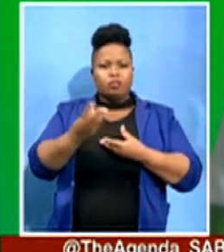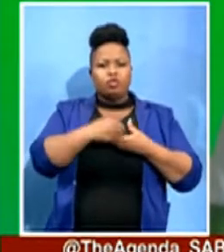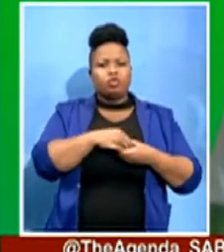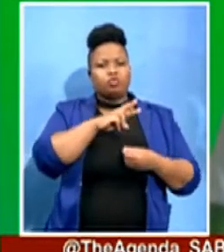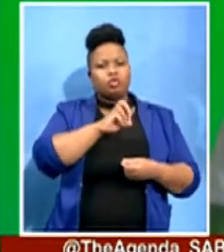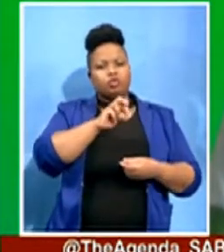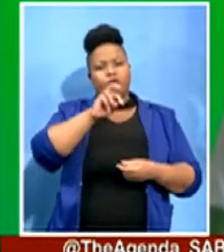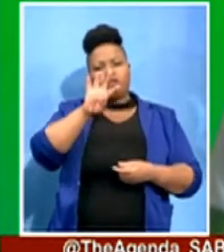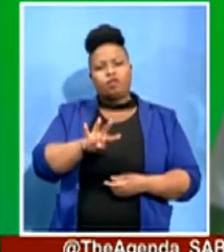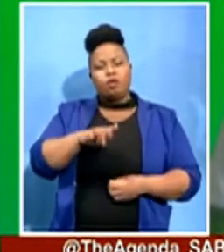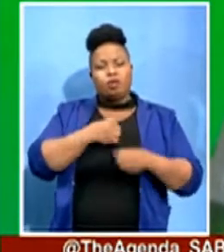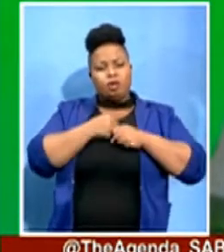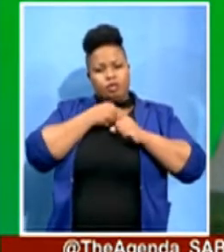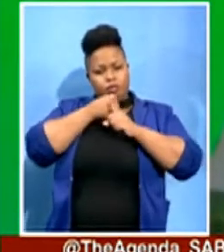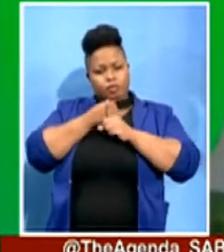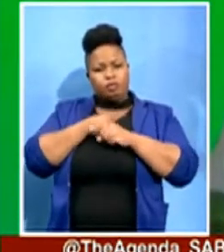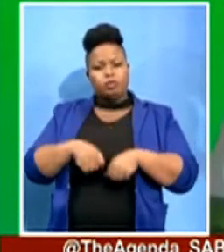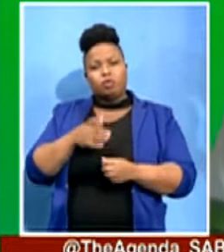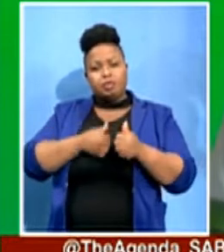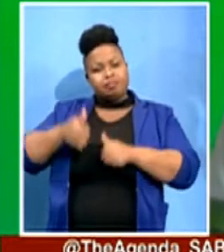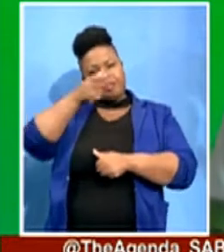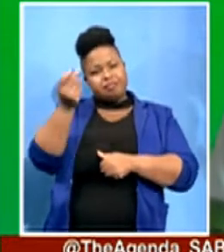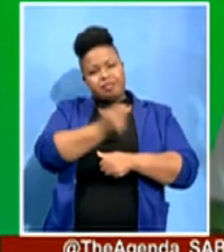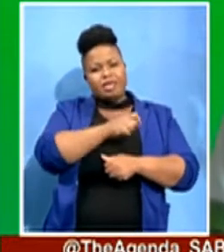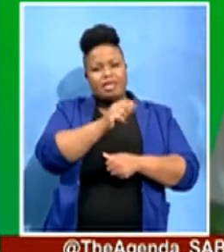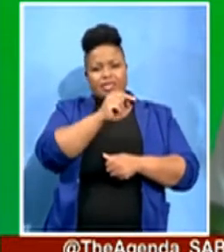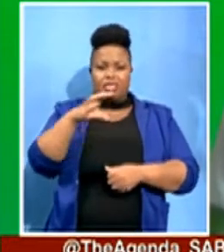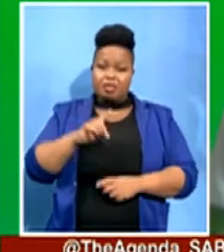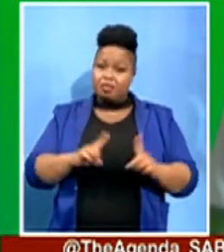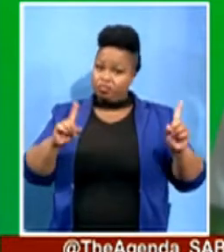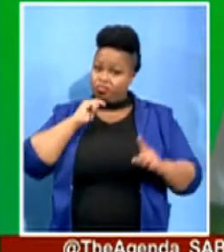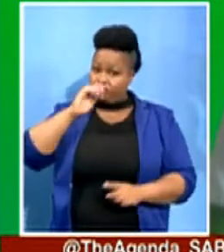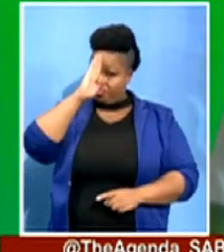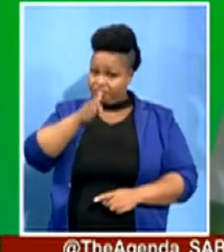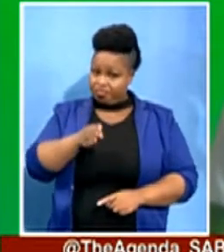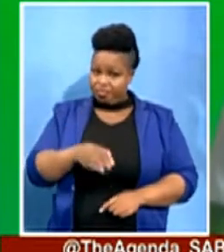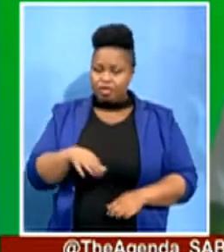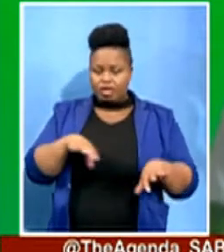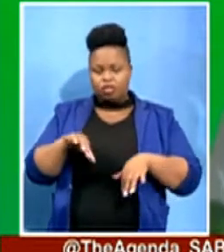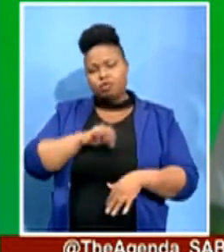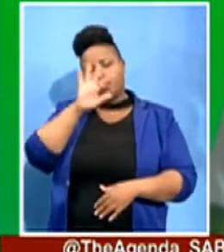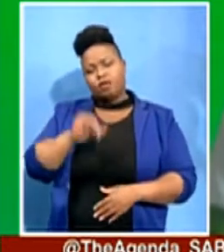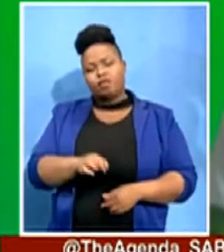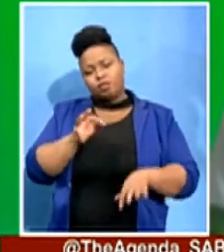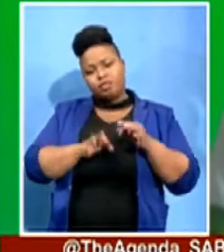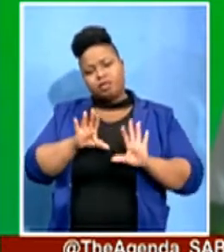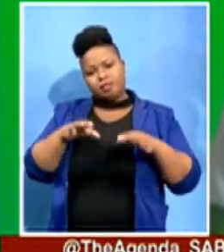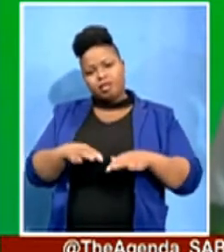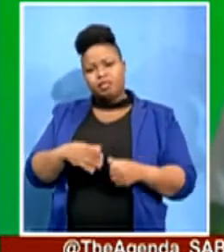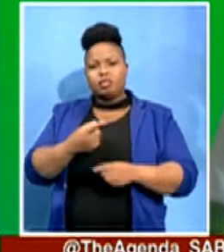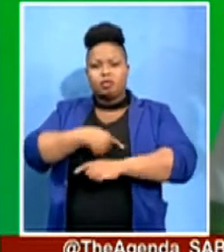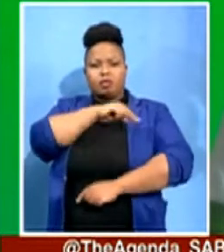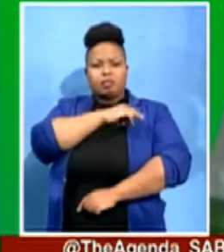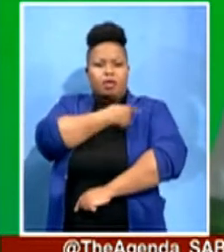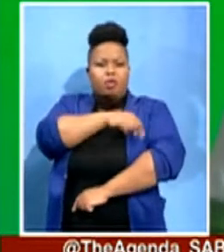ANC. But make no mistake, Action SA will be the party that puts real power in the hands of the communities for